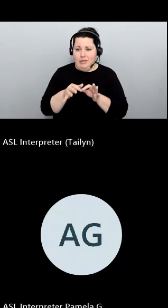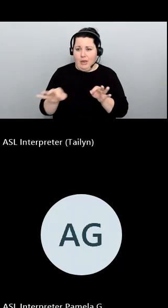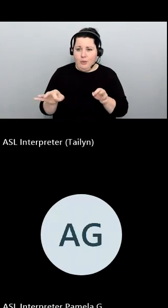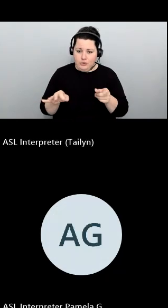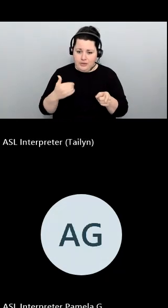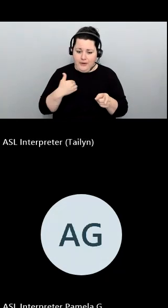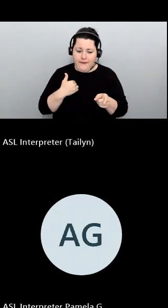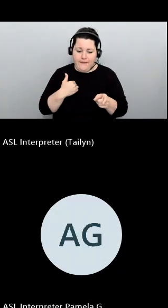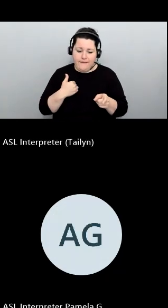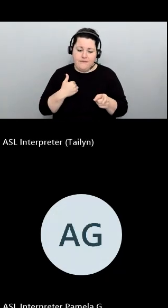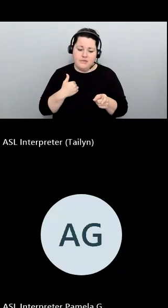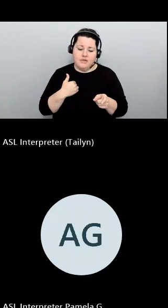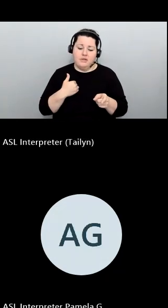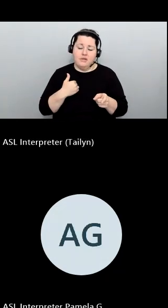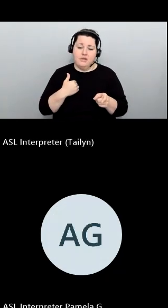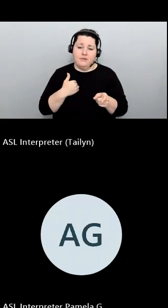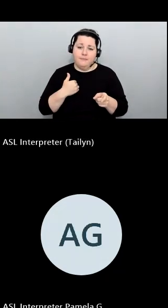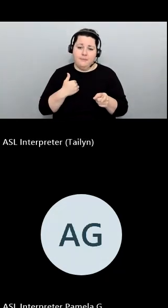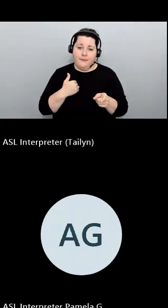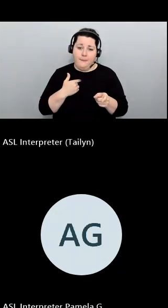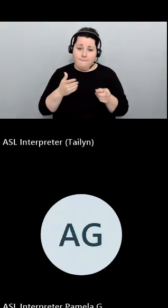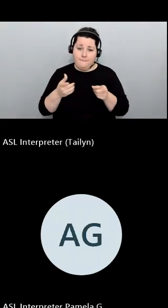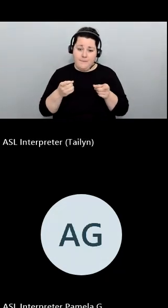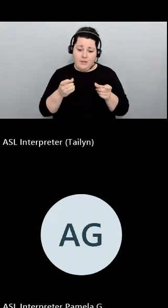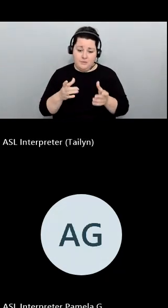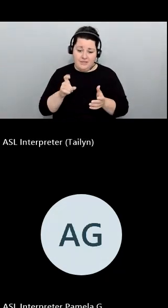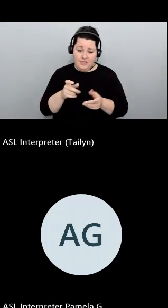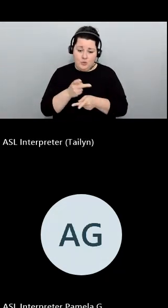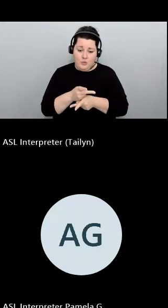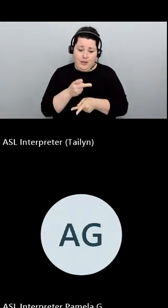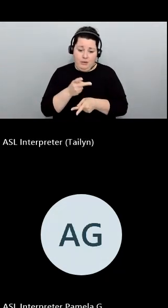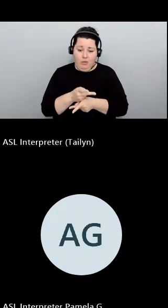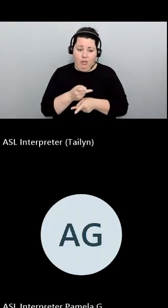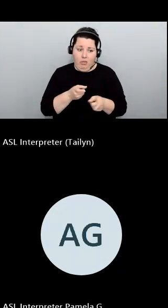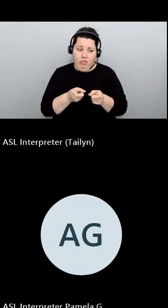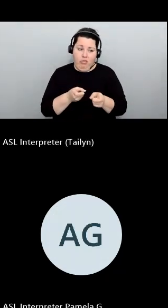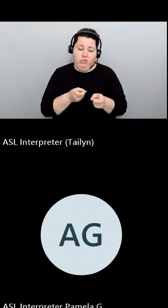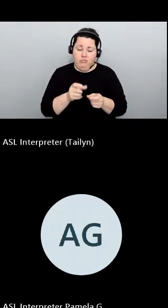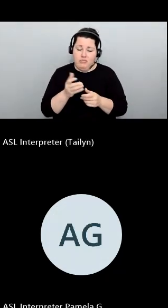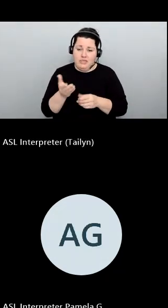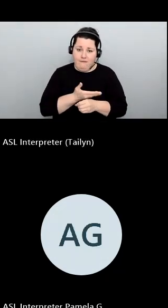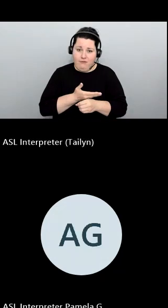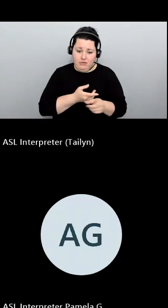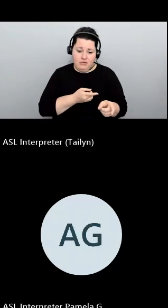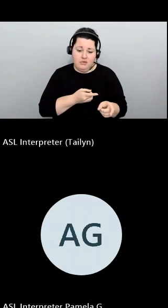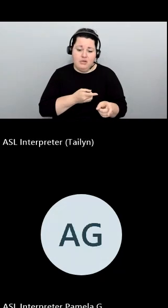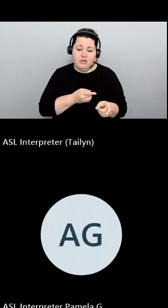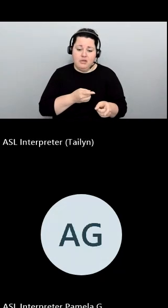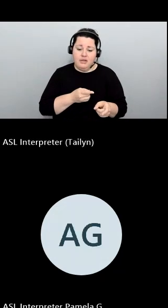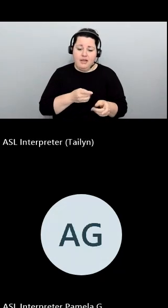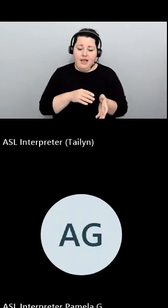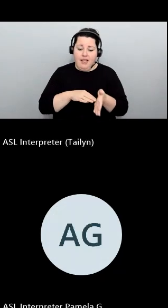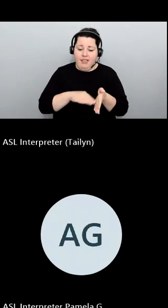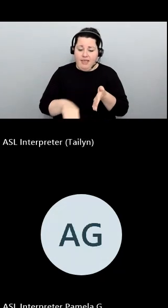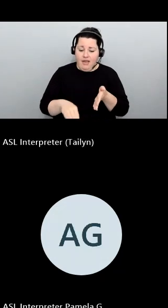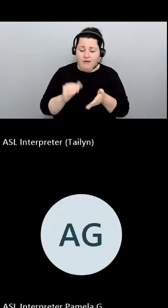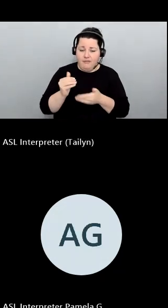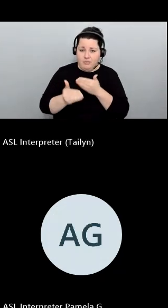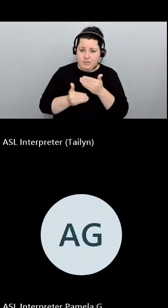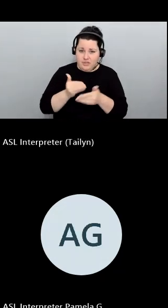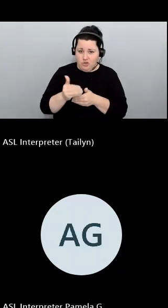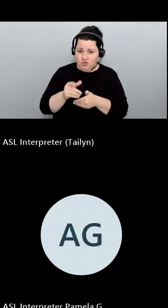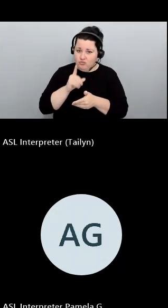how management needs to handle severance. Layoff procedures are very